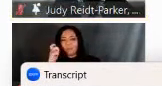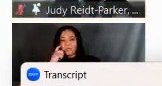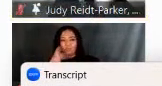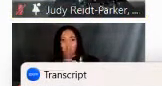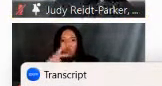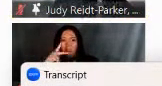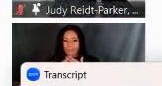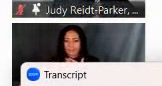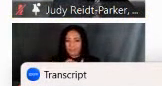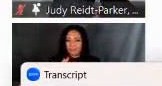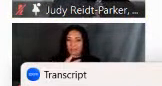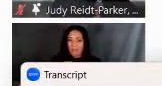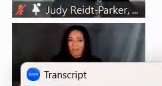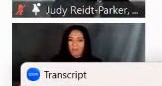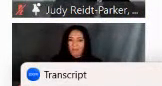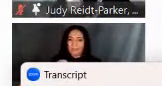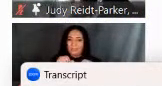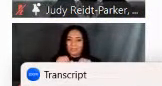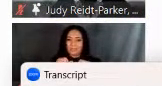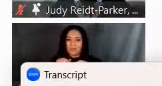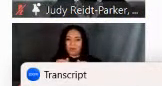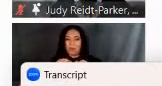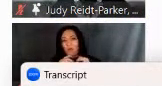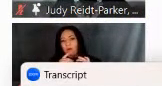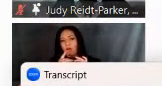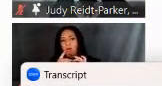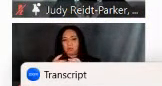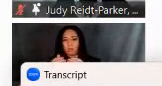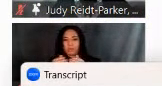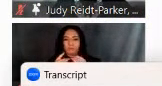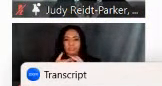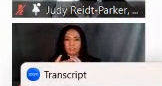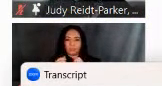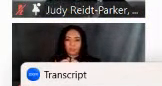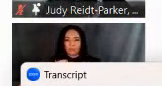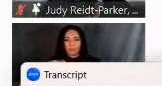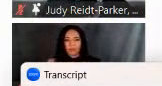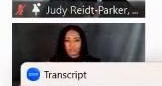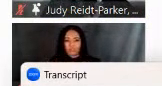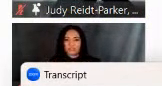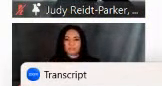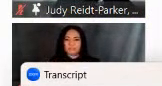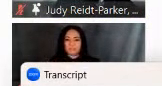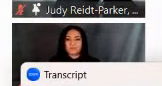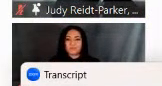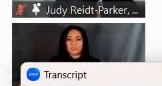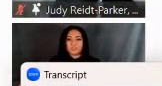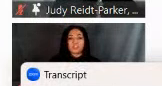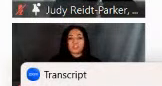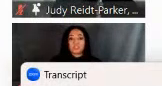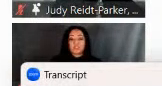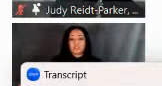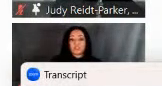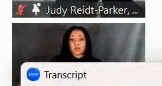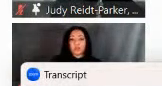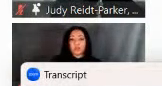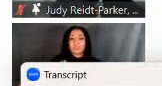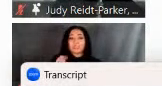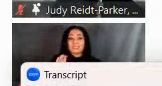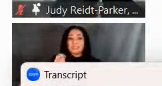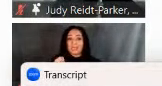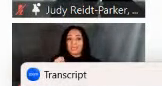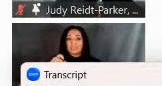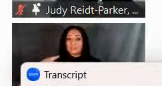Thank you, Judy. As outlined on the slide, CSPP programs and Title V state preschool